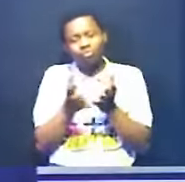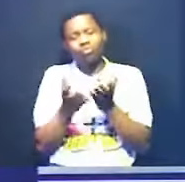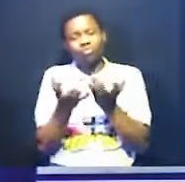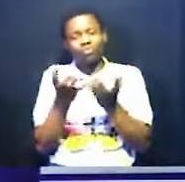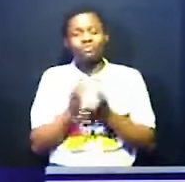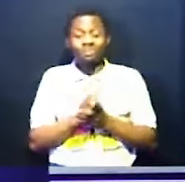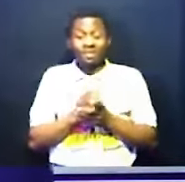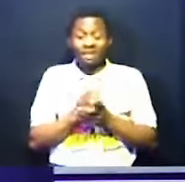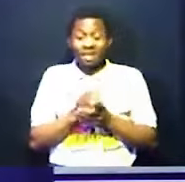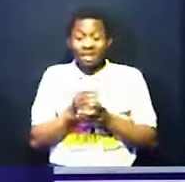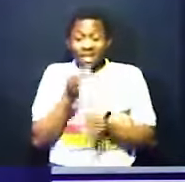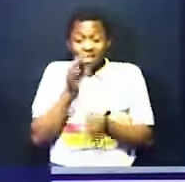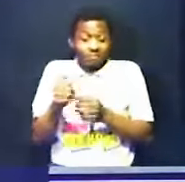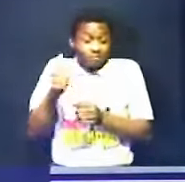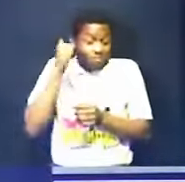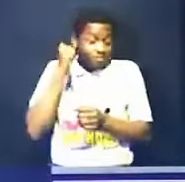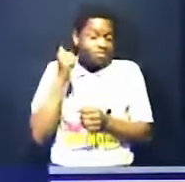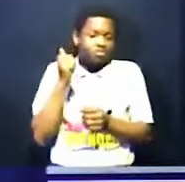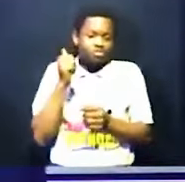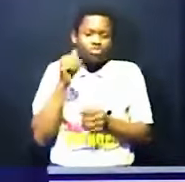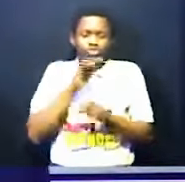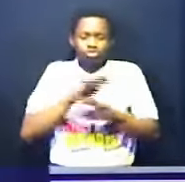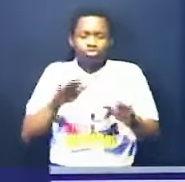trouble you never